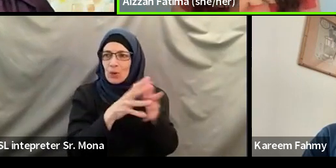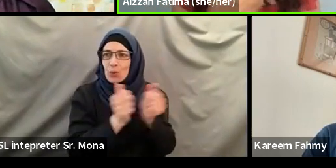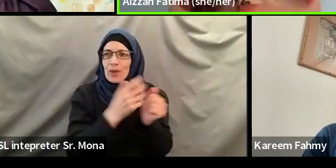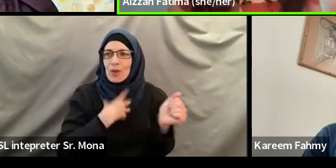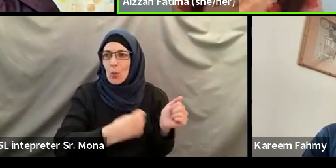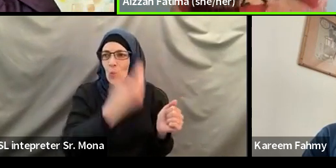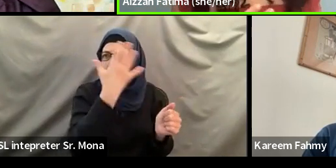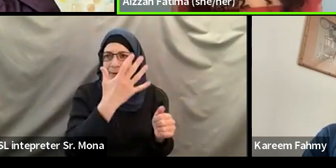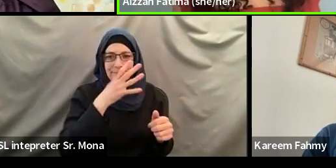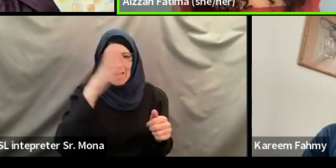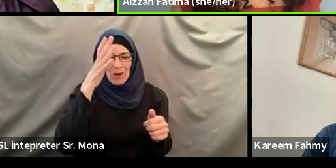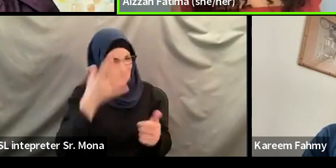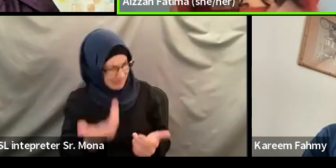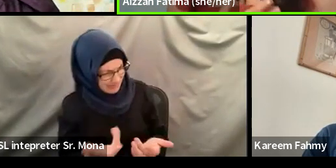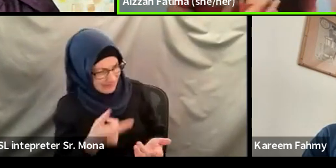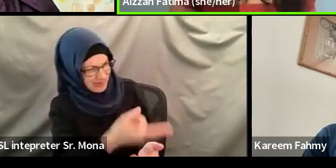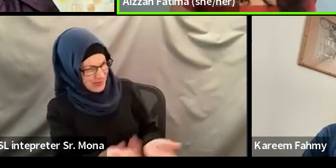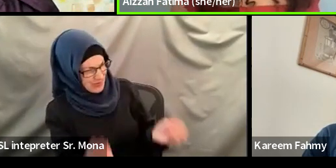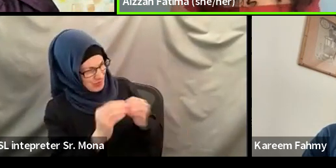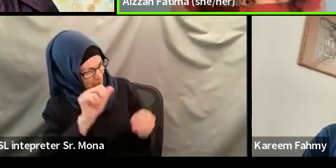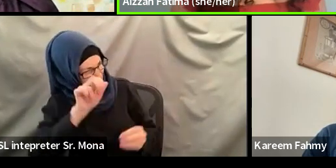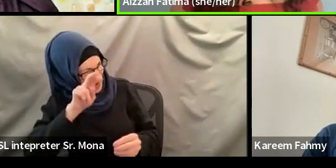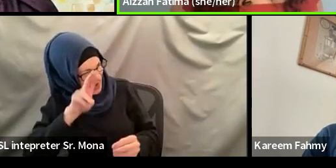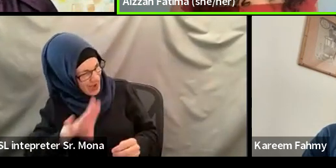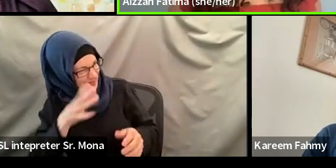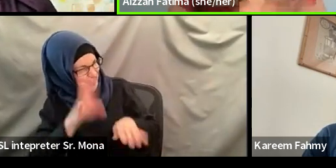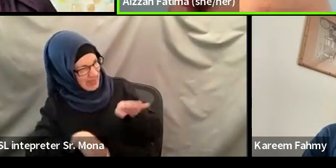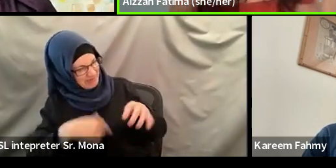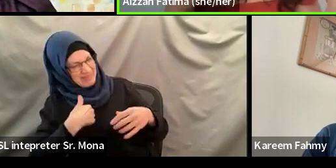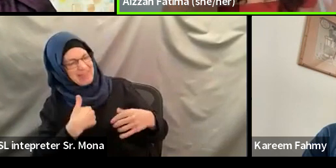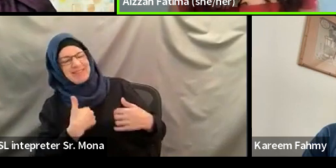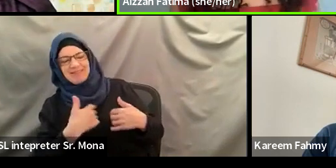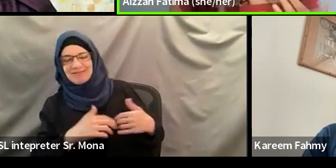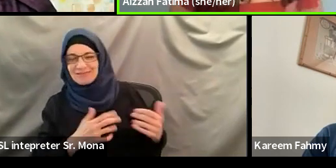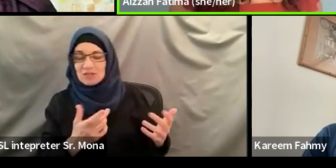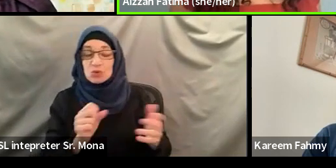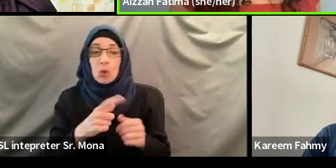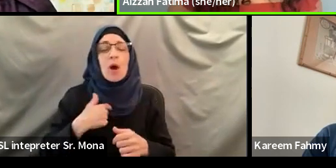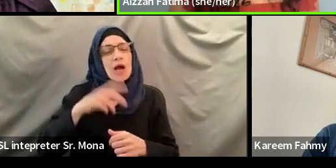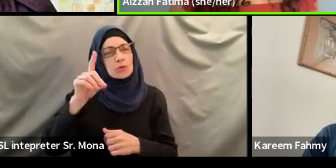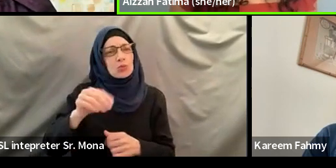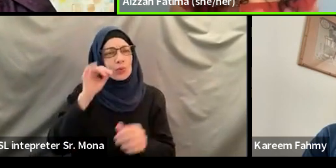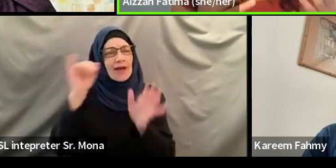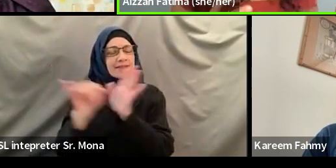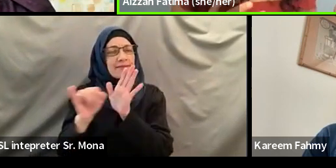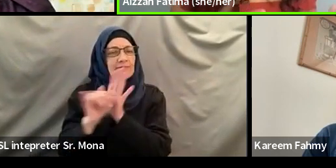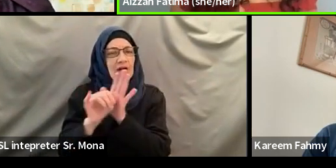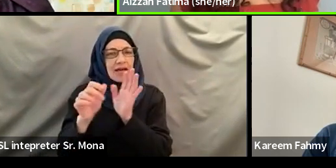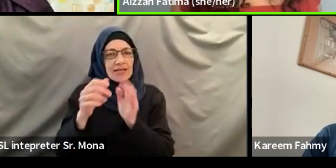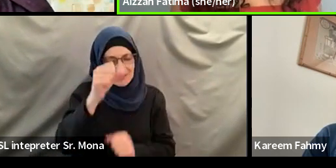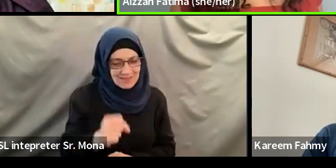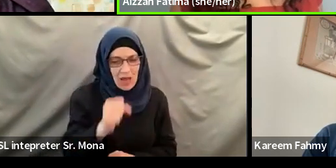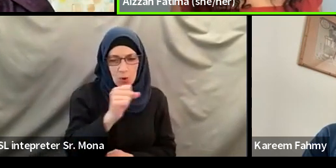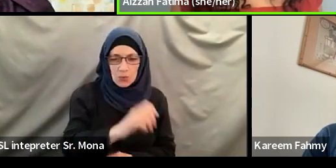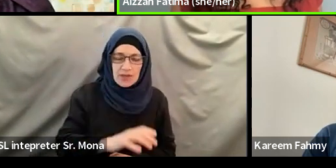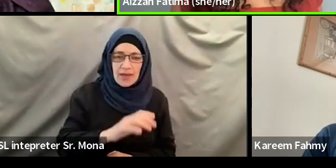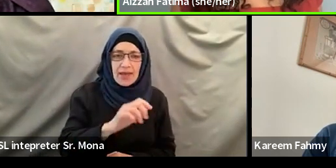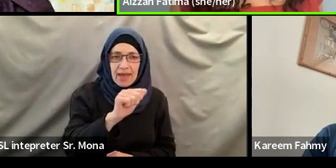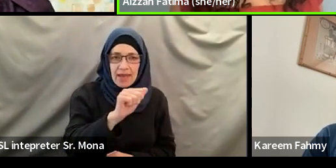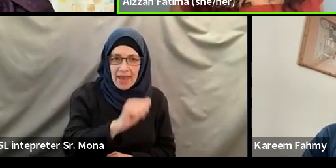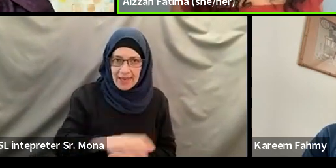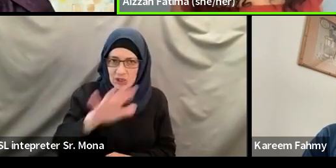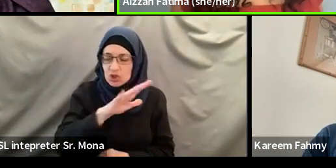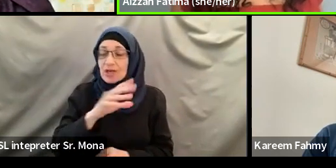I am? So I think and I do identify as South Asian also, and I do identify as Muslim also. I think we have to just kind